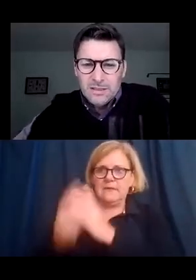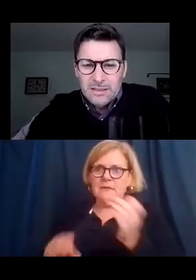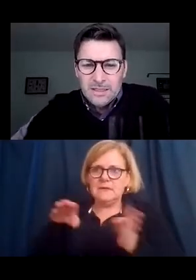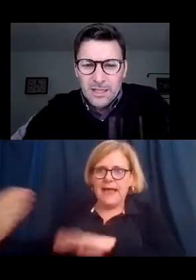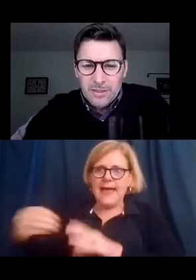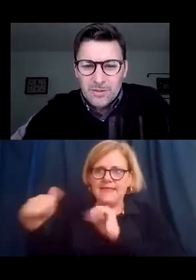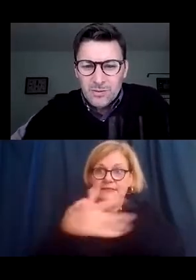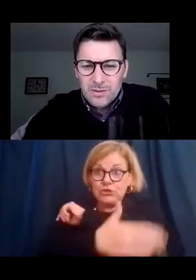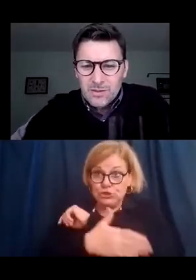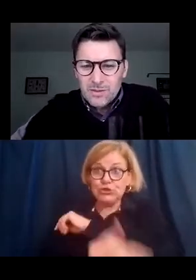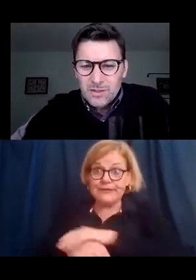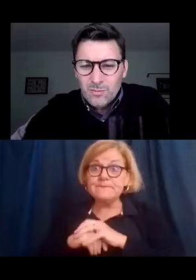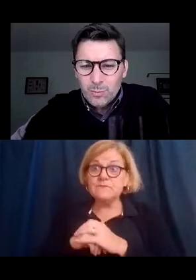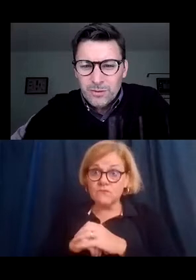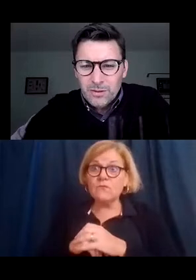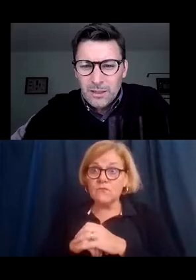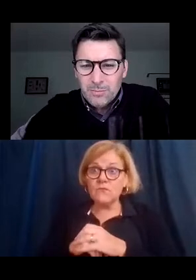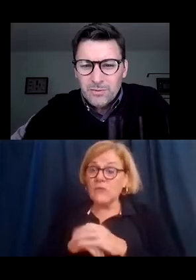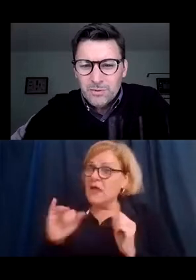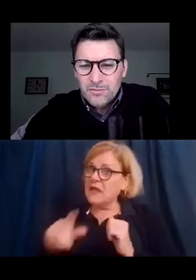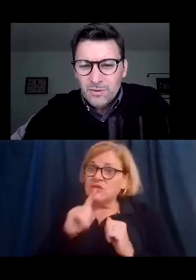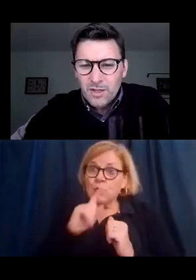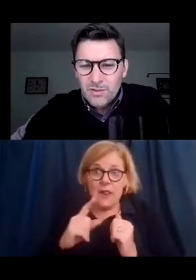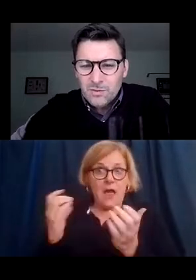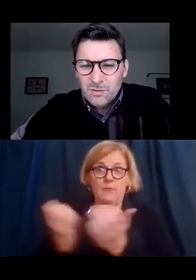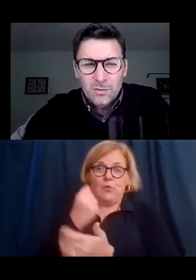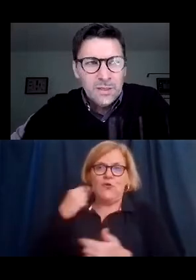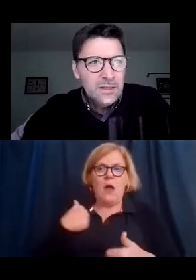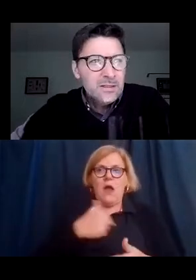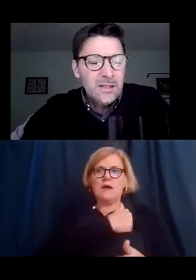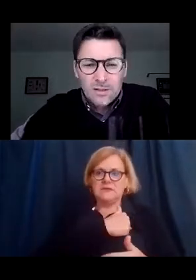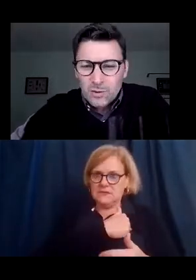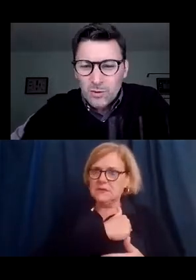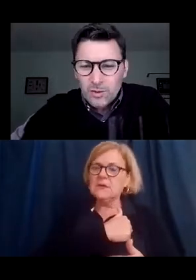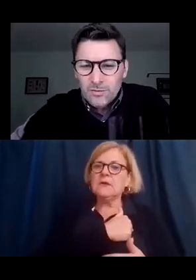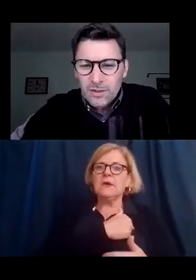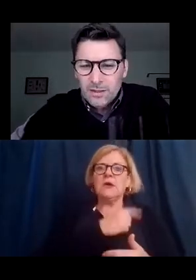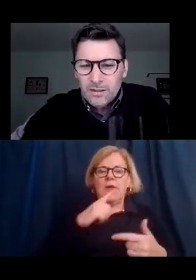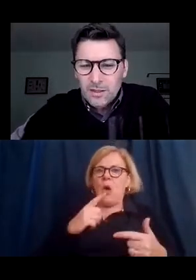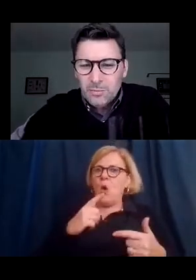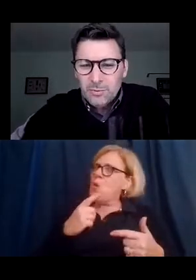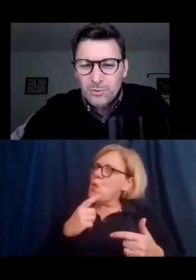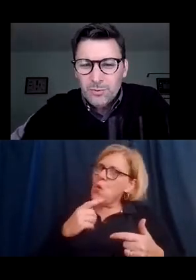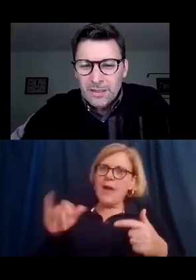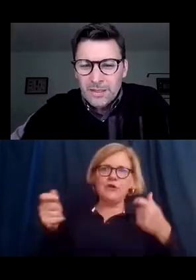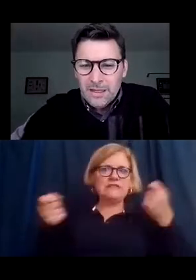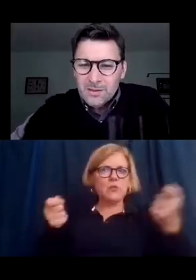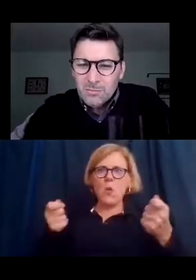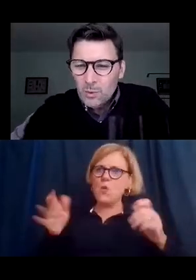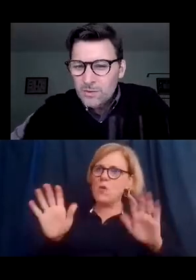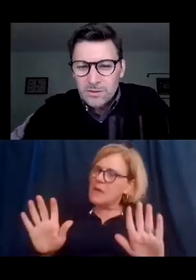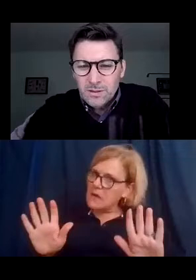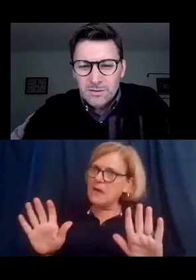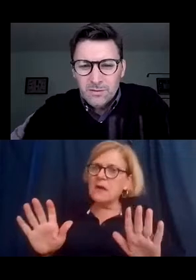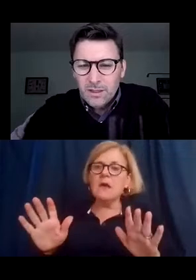country. And so this is a real opportunity for us to take control of and improve. And